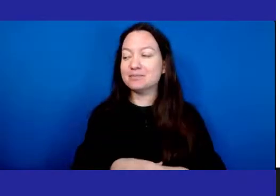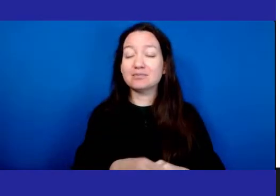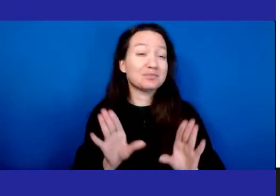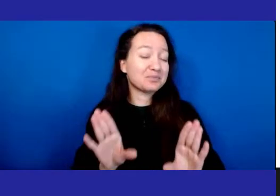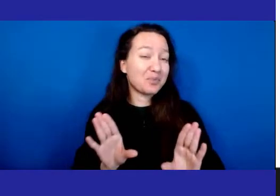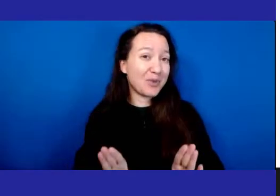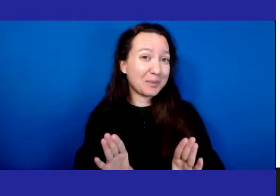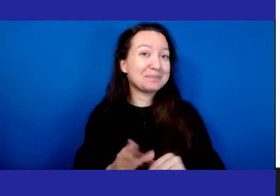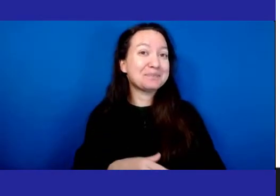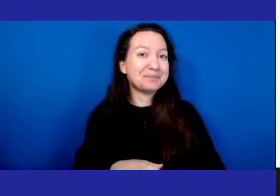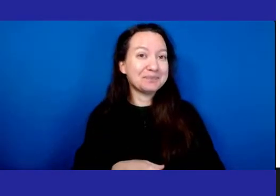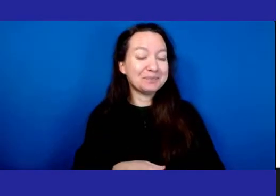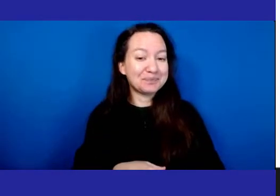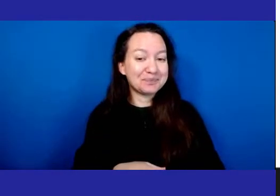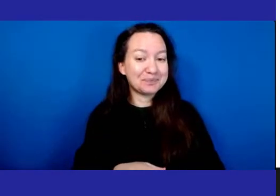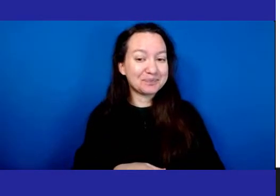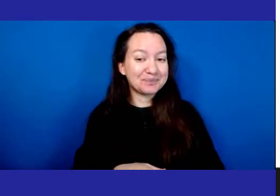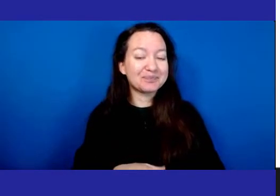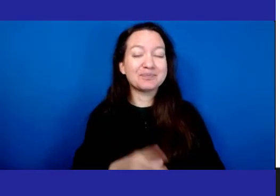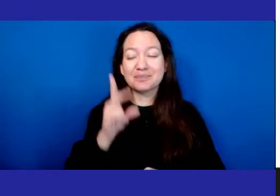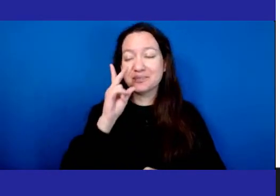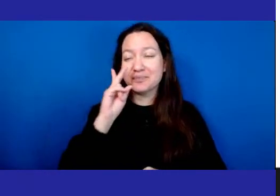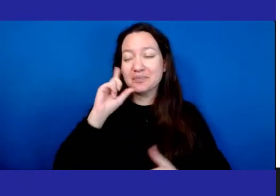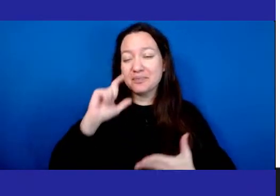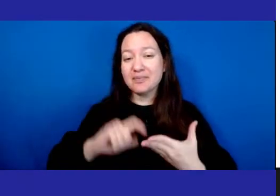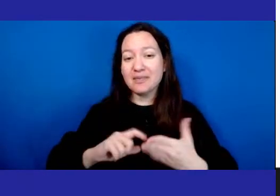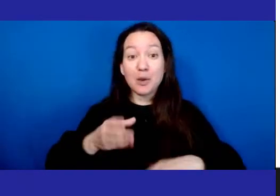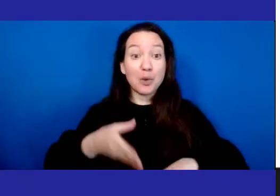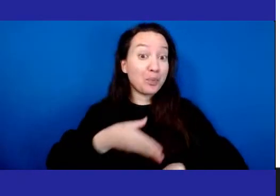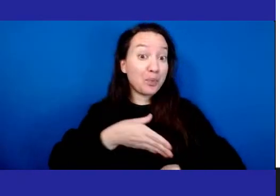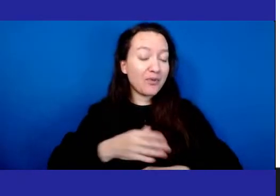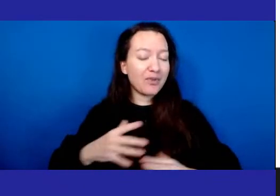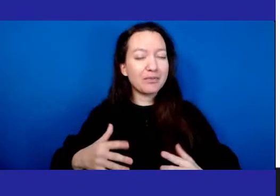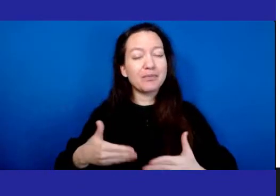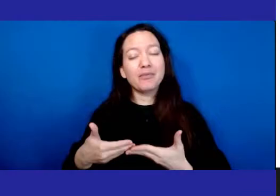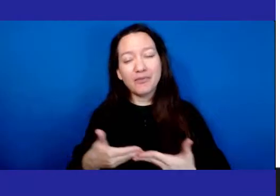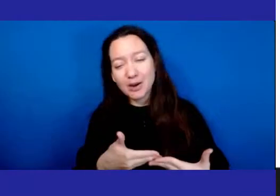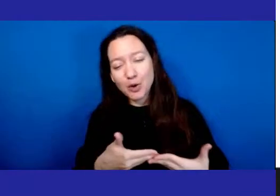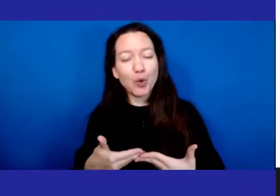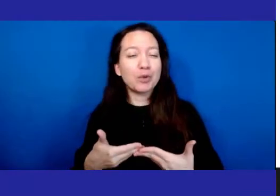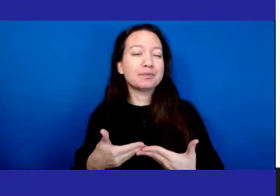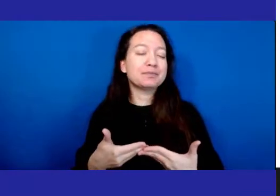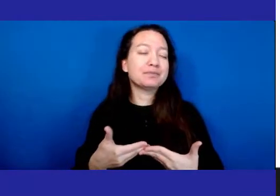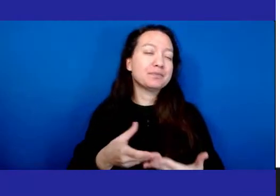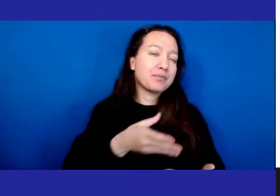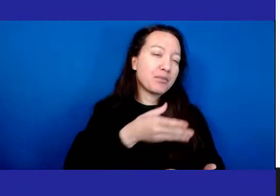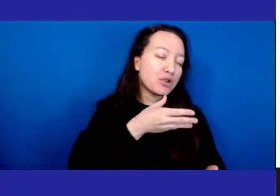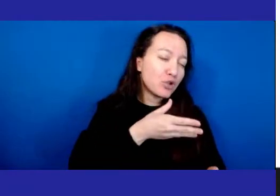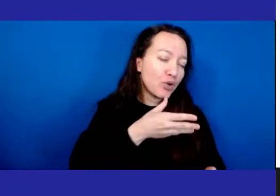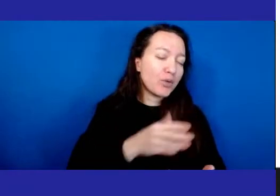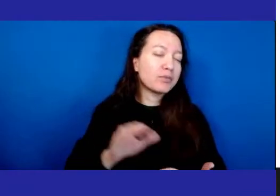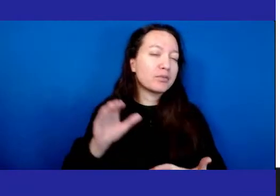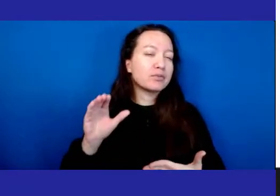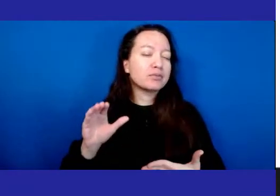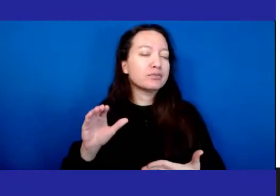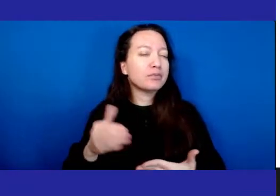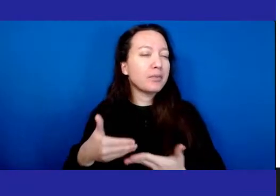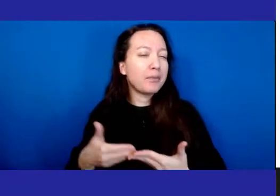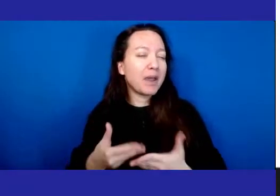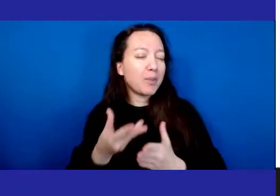see how it's improved both the fetal and maternal mortality, morbidity. It'd be really great to see that